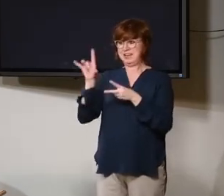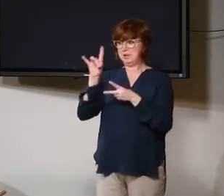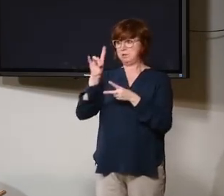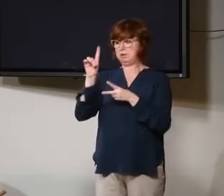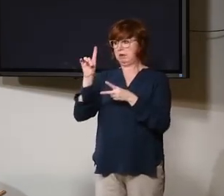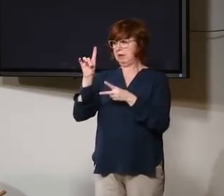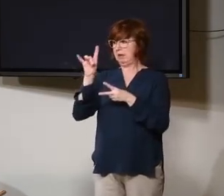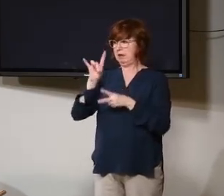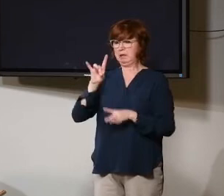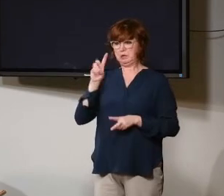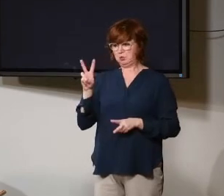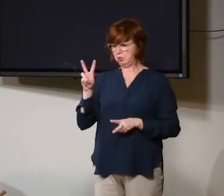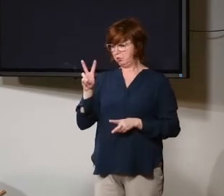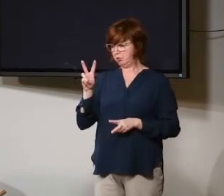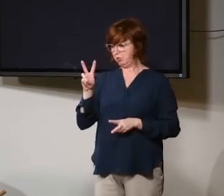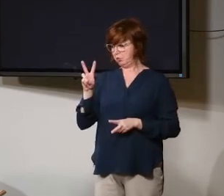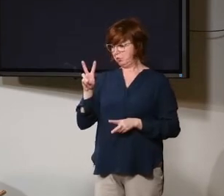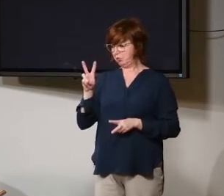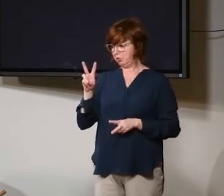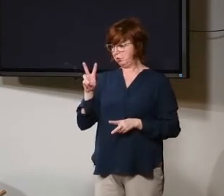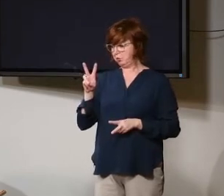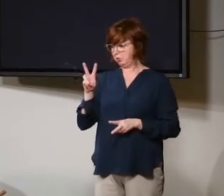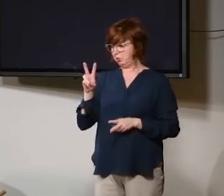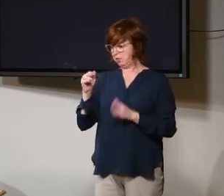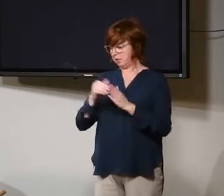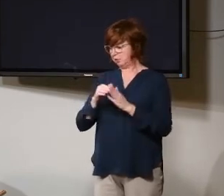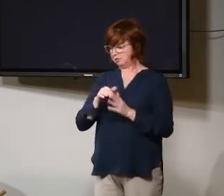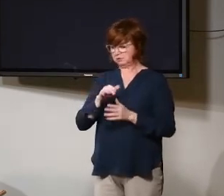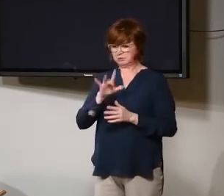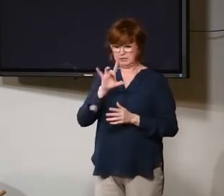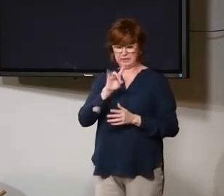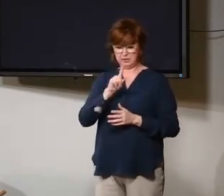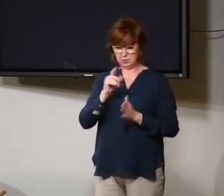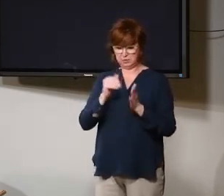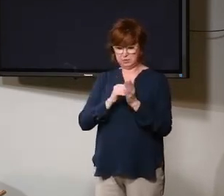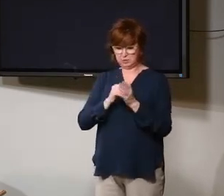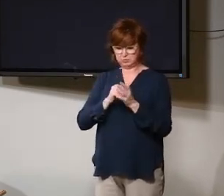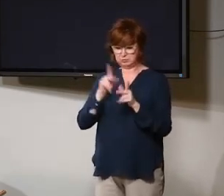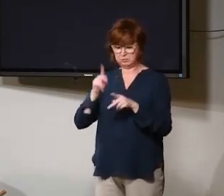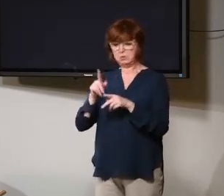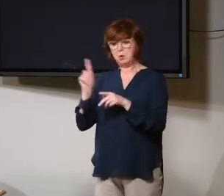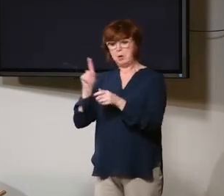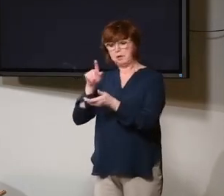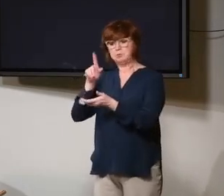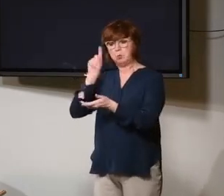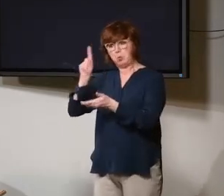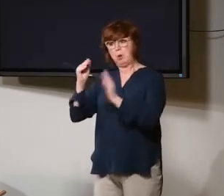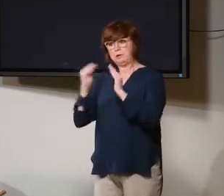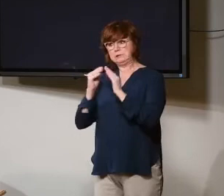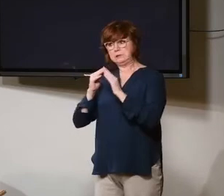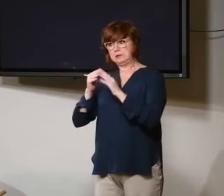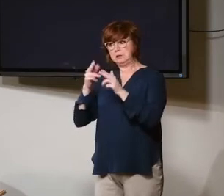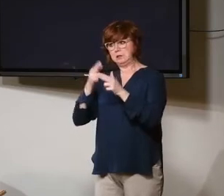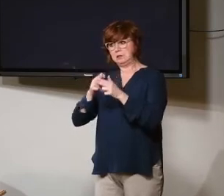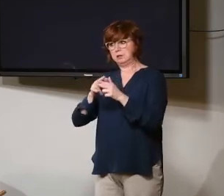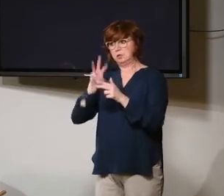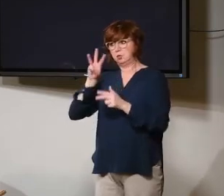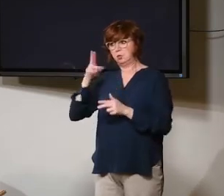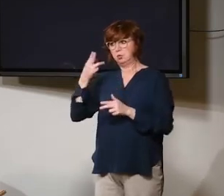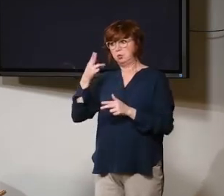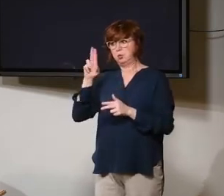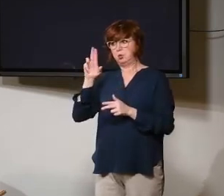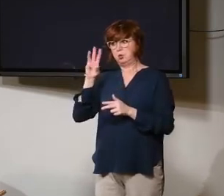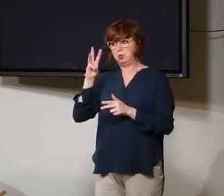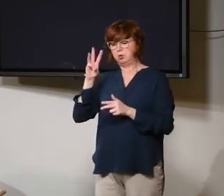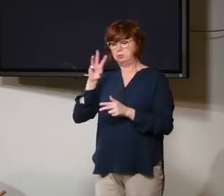81 or 82,000 cases were concentrated into the city of Wuhan, about